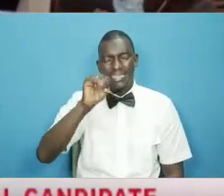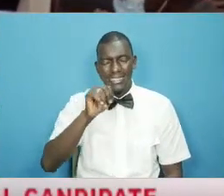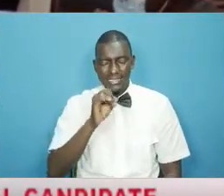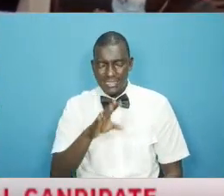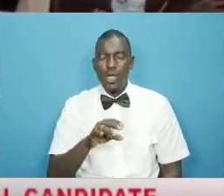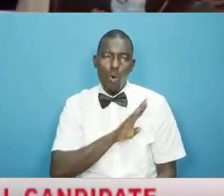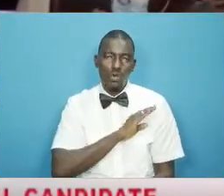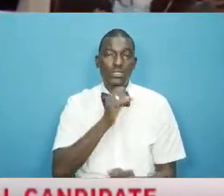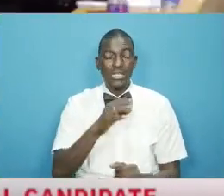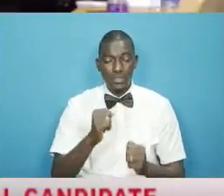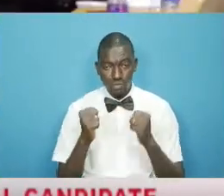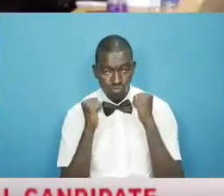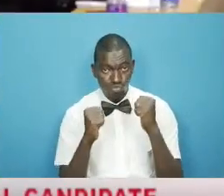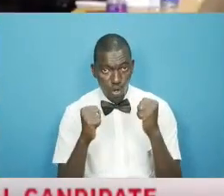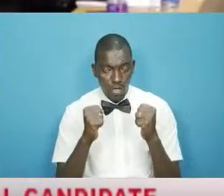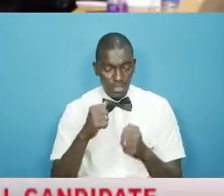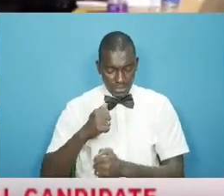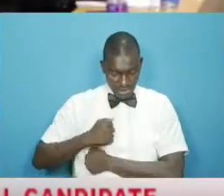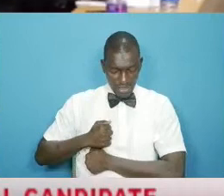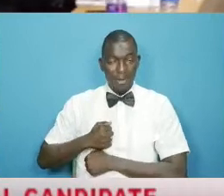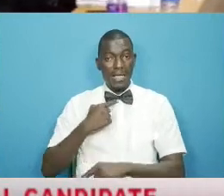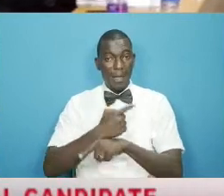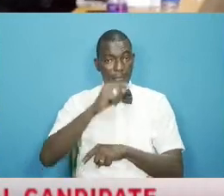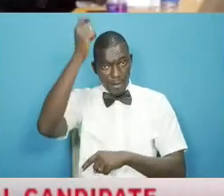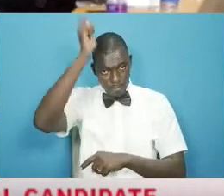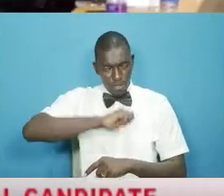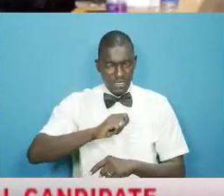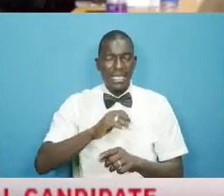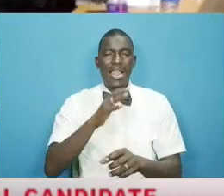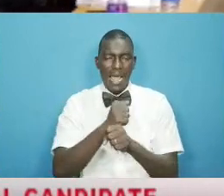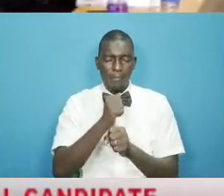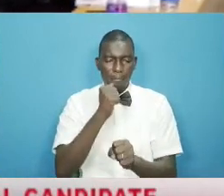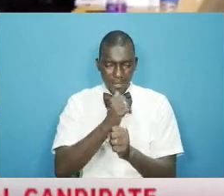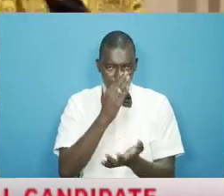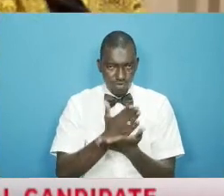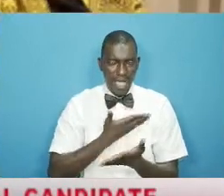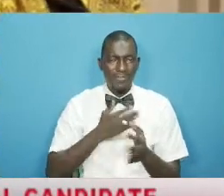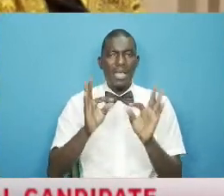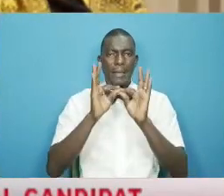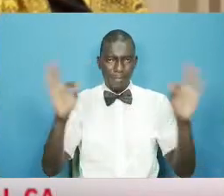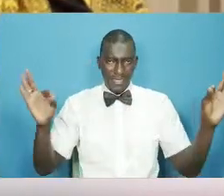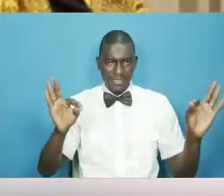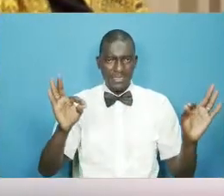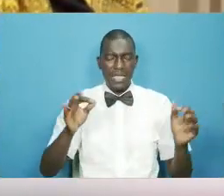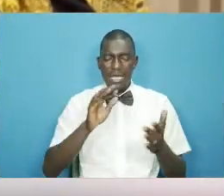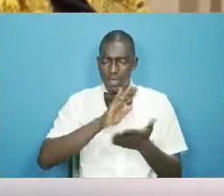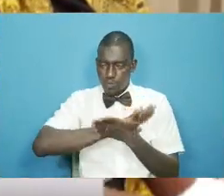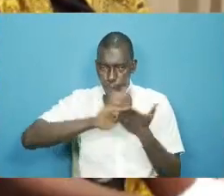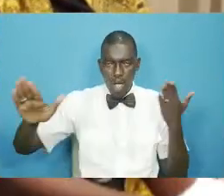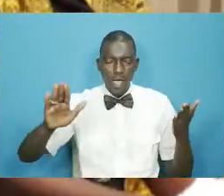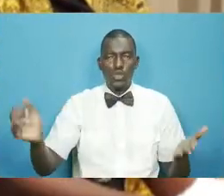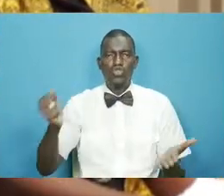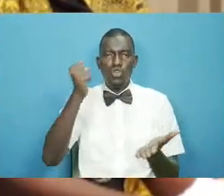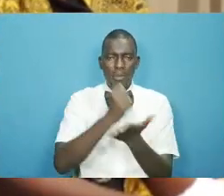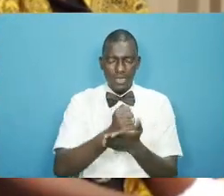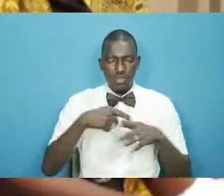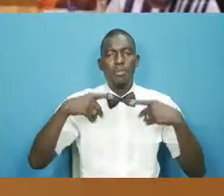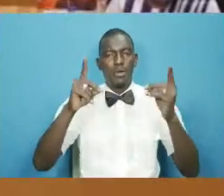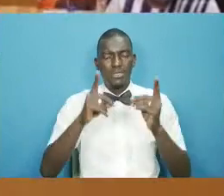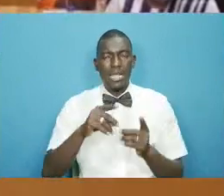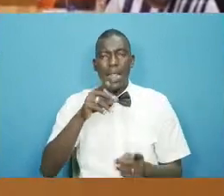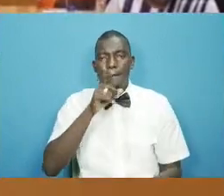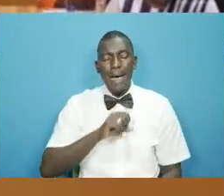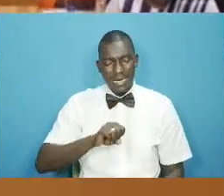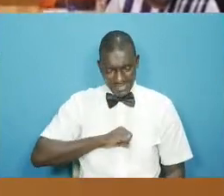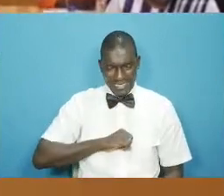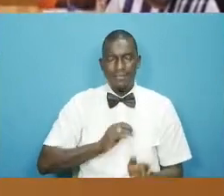be a strict security by the Gambia Police Force to ensure a peaceful and orderly nomination process. Mr. Njai called on political